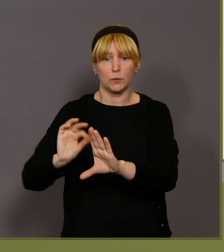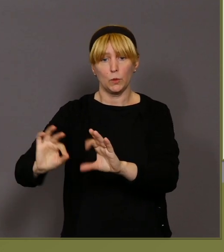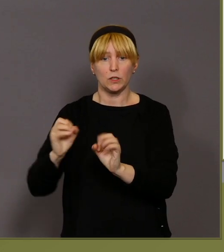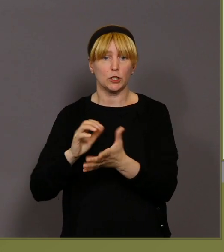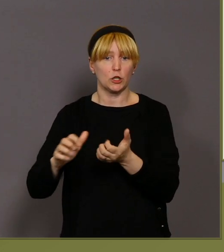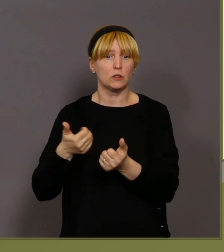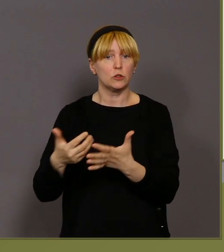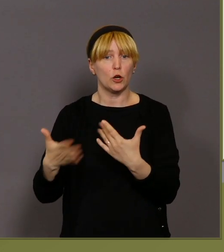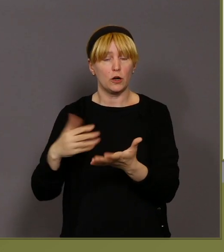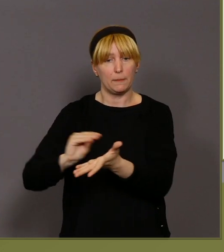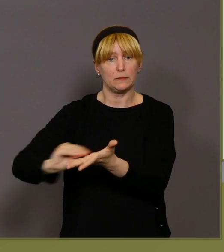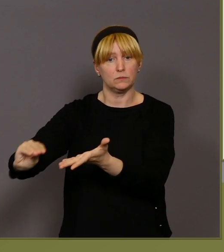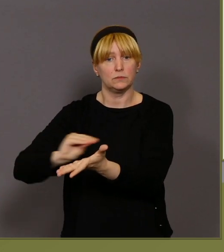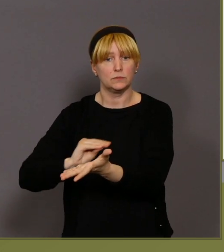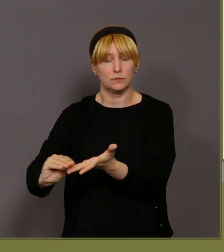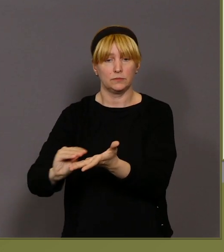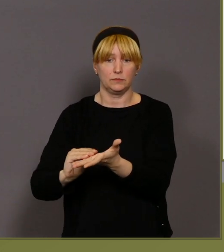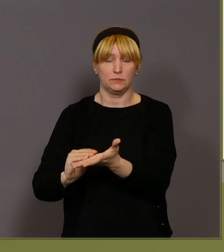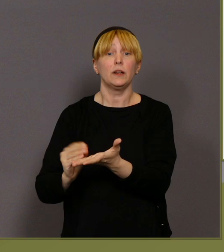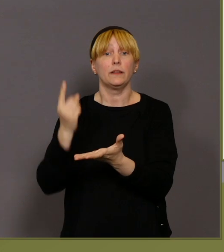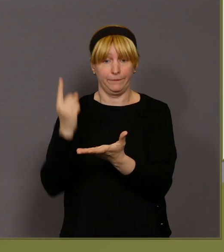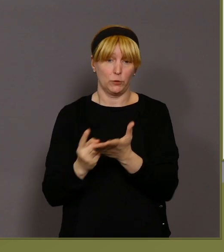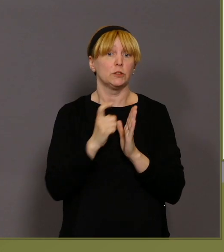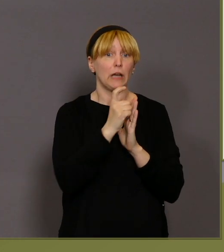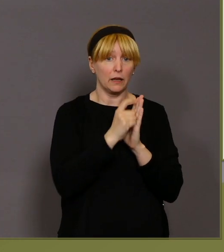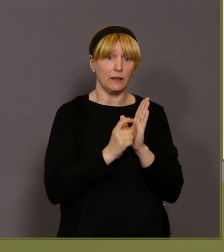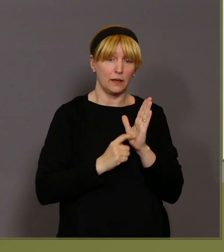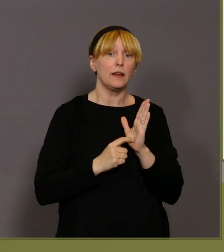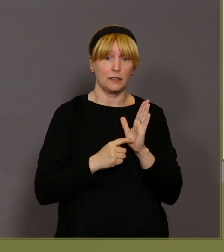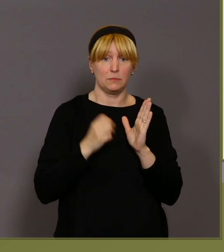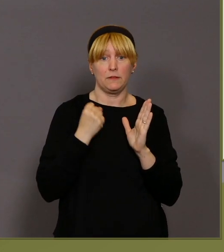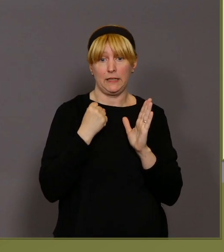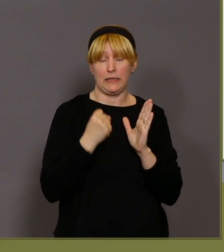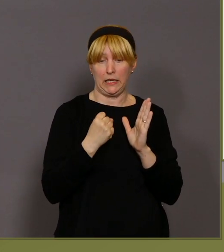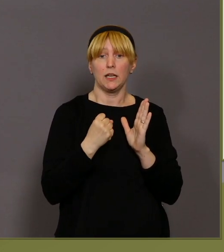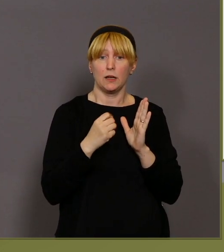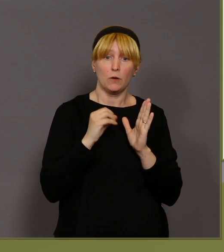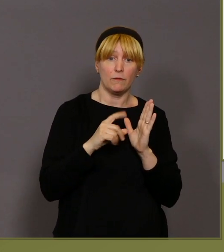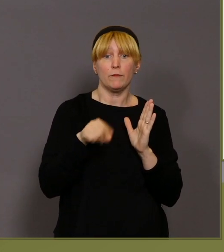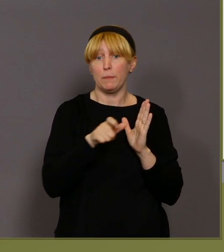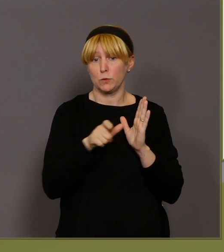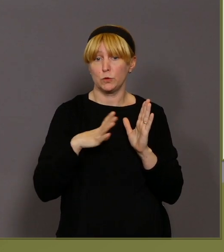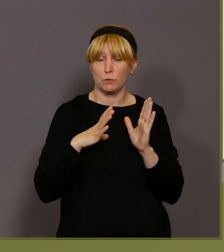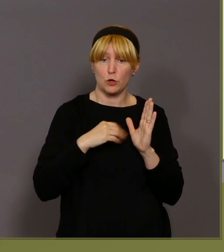example. So this is the first rule for people who cannot see or can hardly